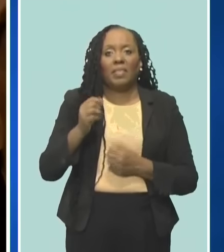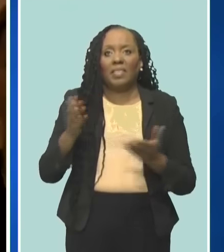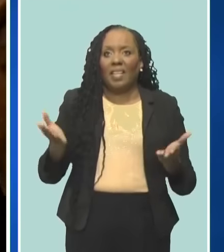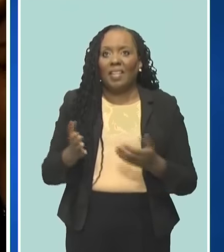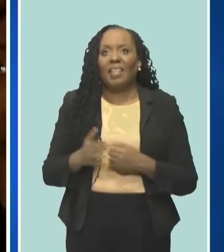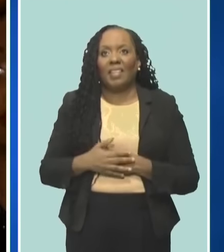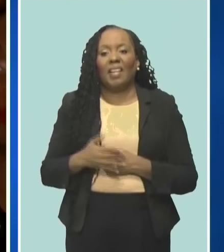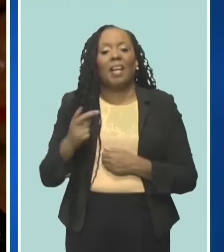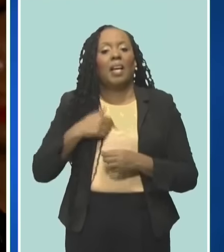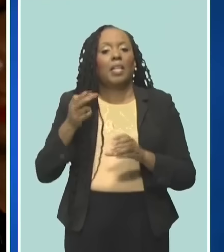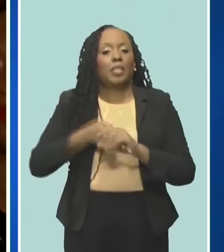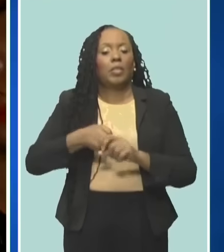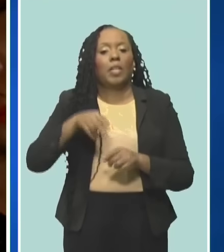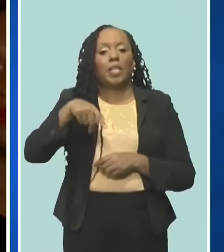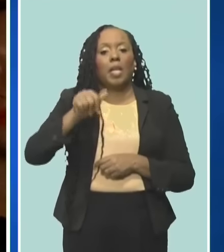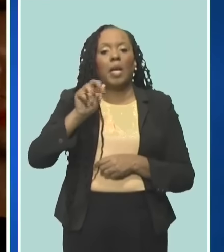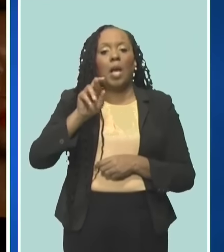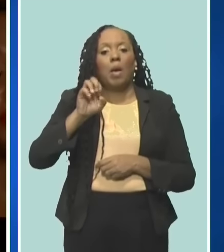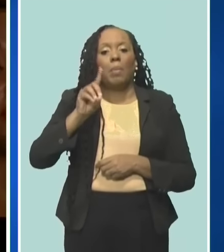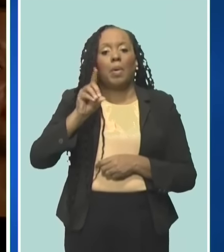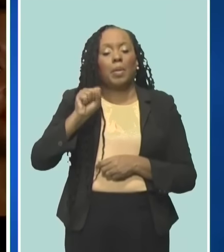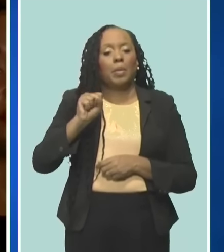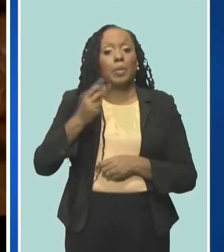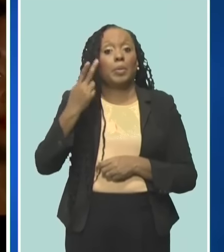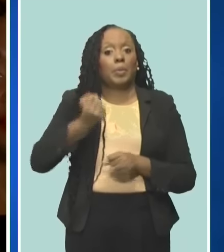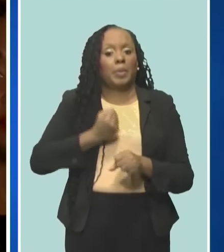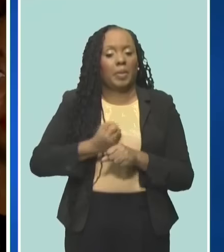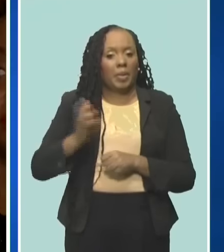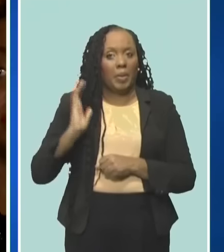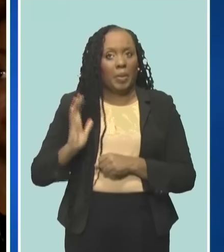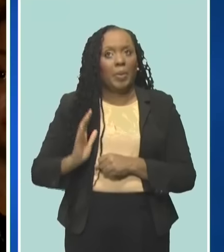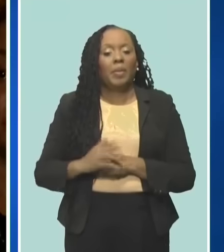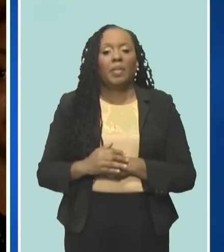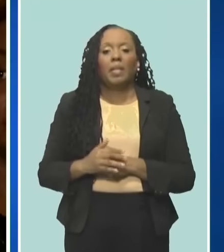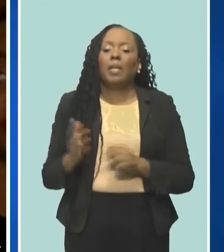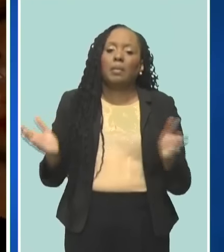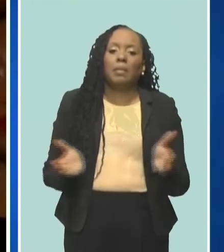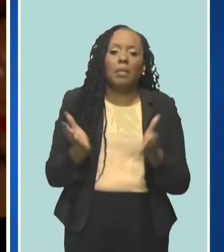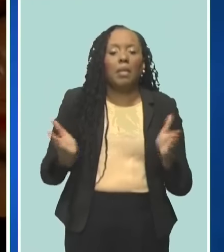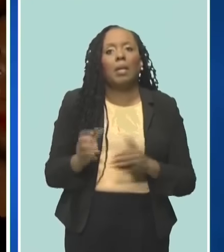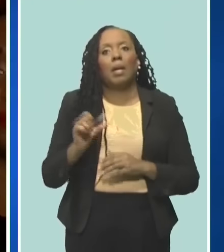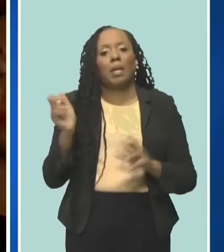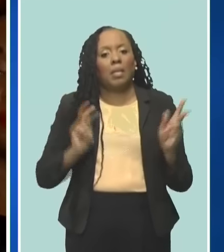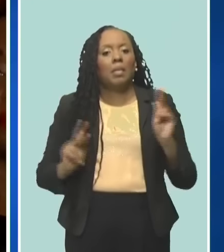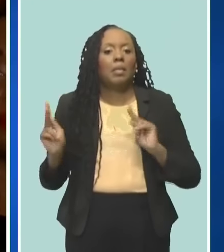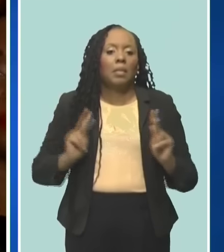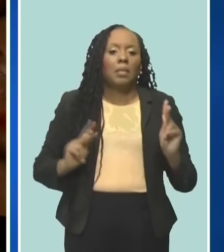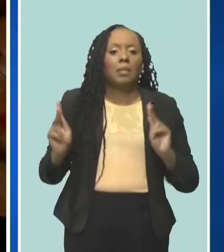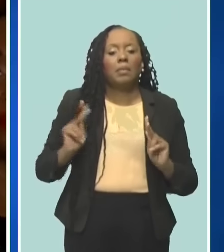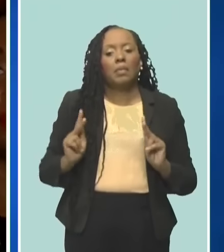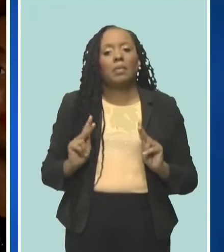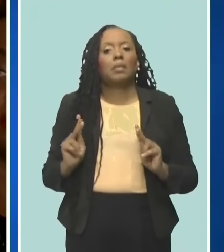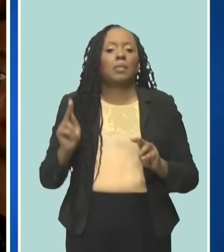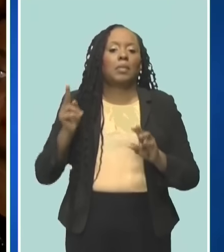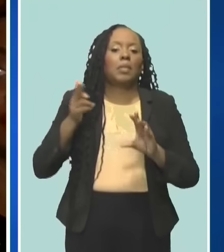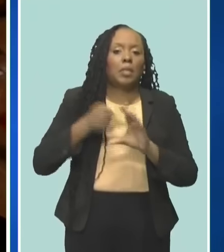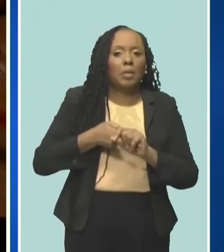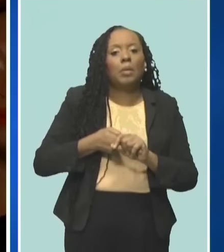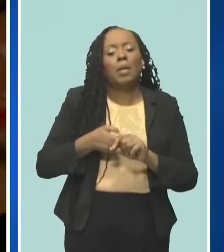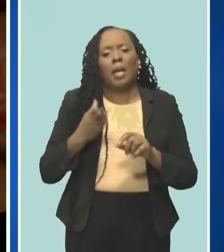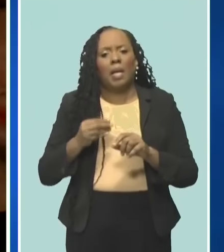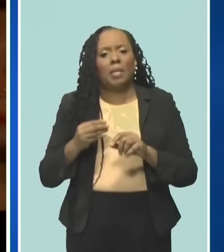joined Barbados 2 years ago, and I would really urge everyone here to consider being part of the